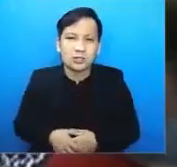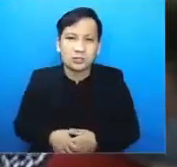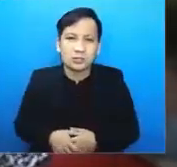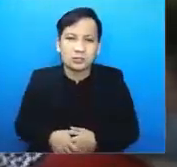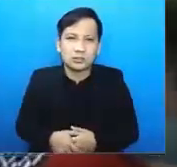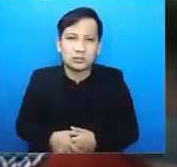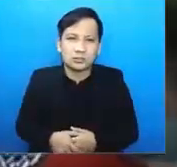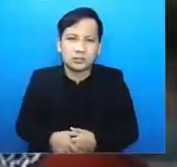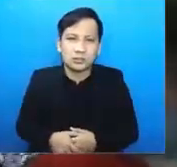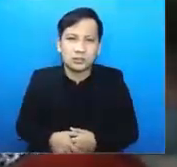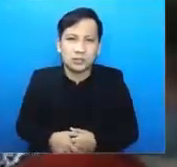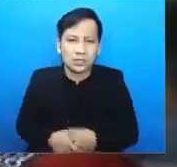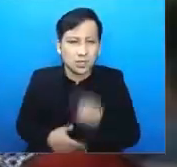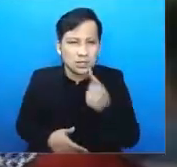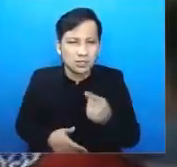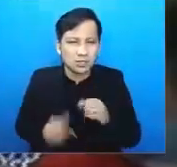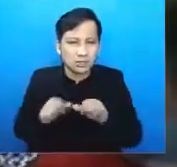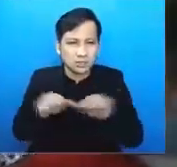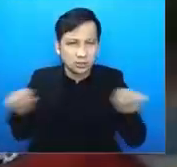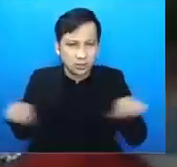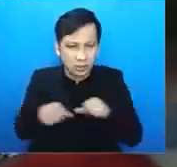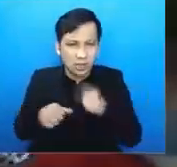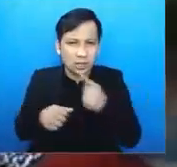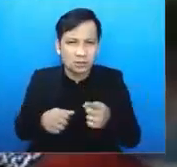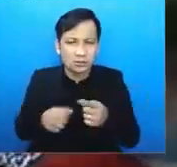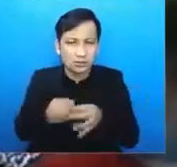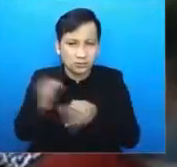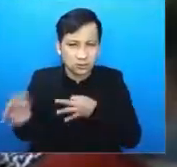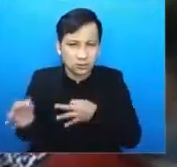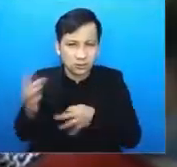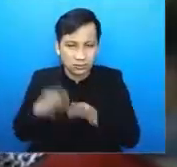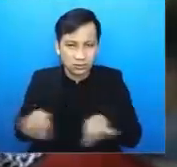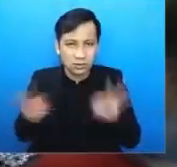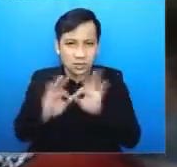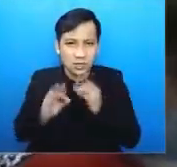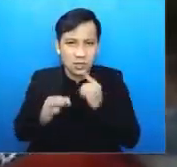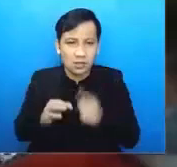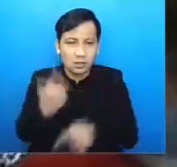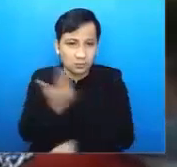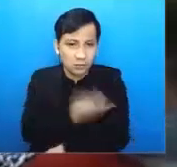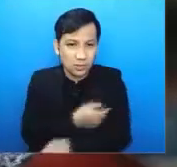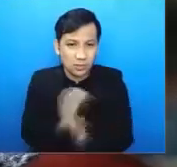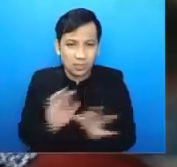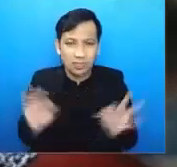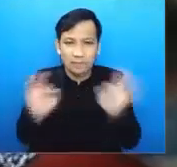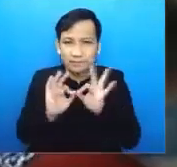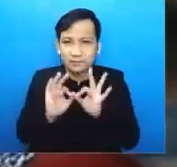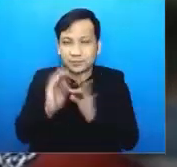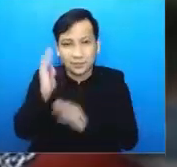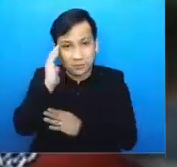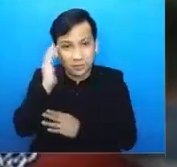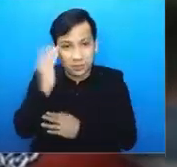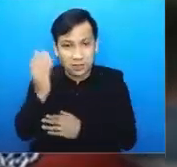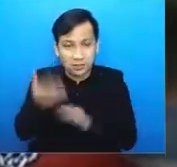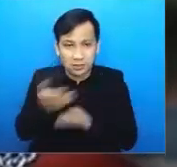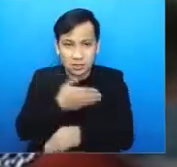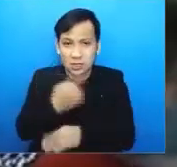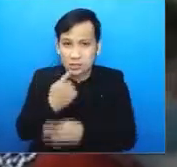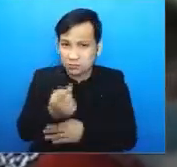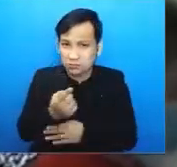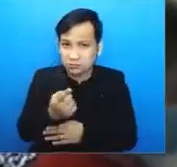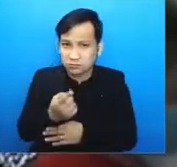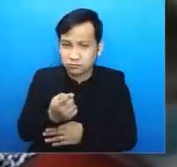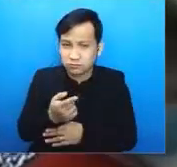this vaccination effort is extremely important to get us back to you know a big step closer